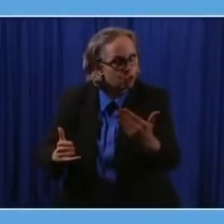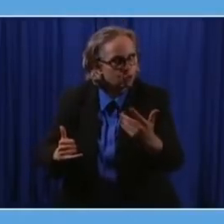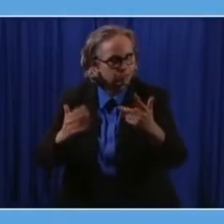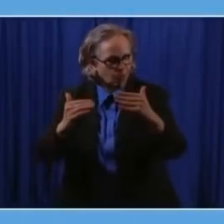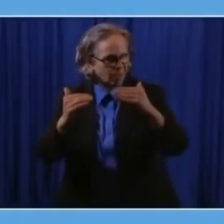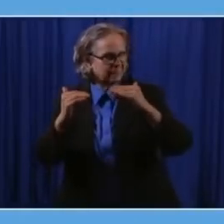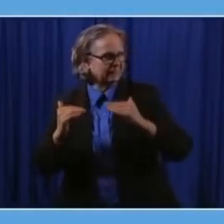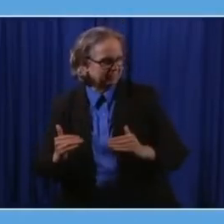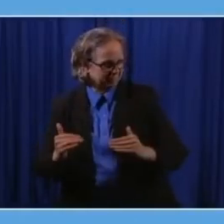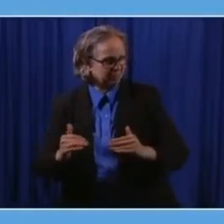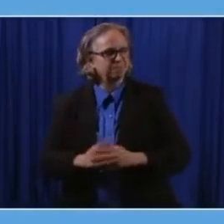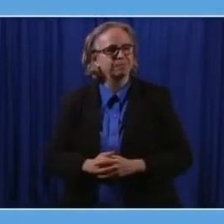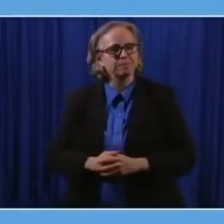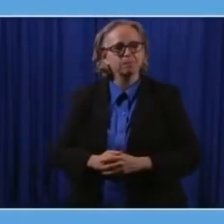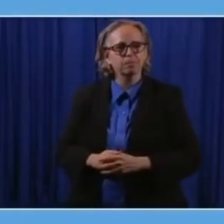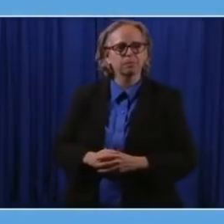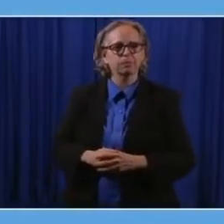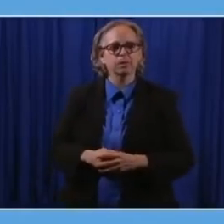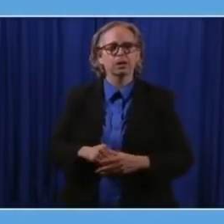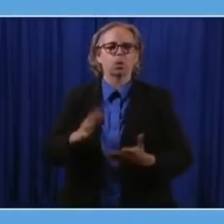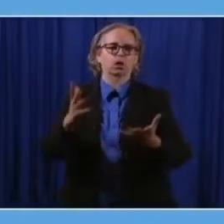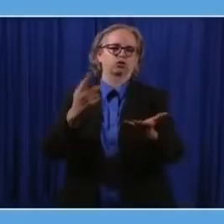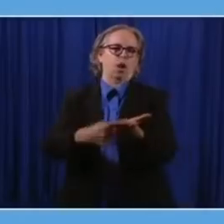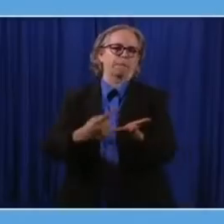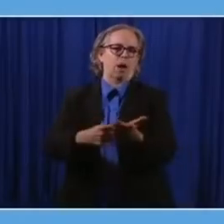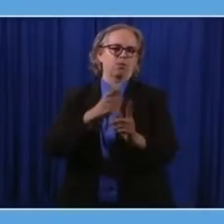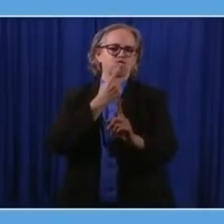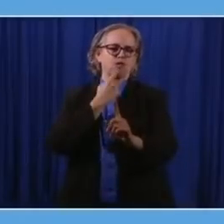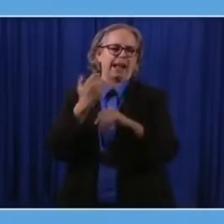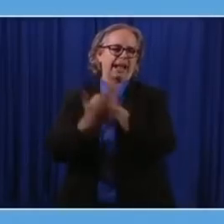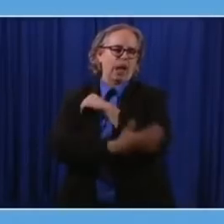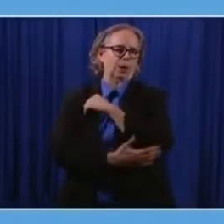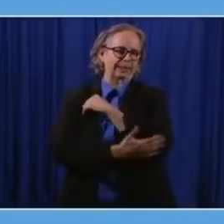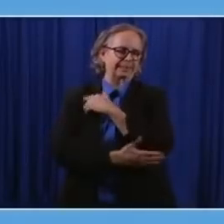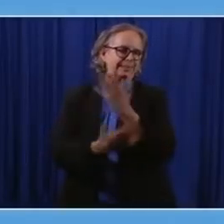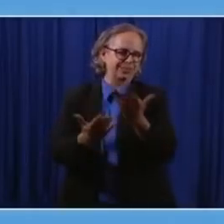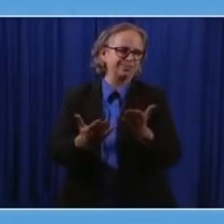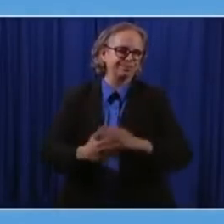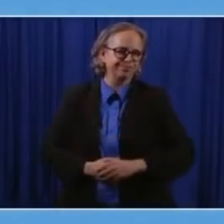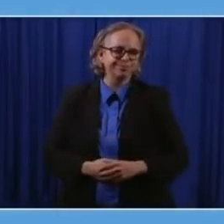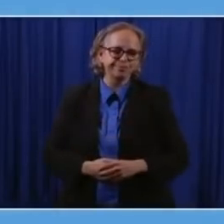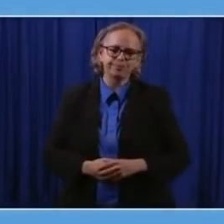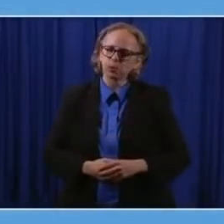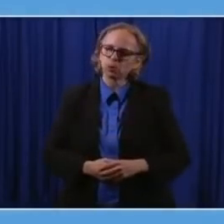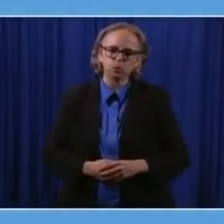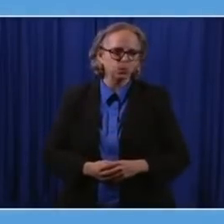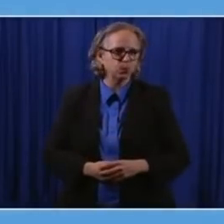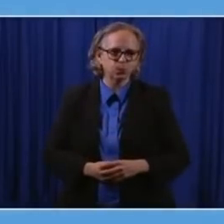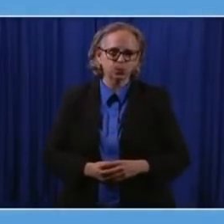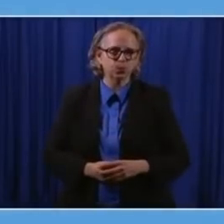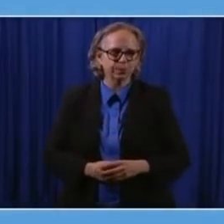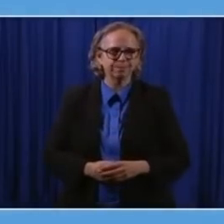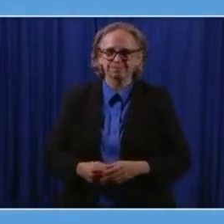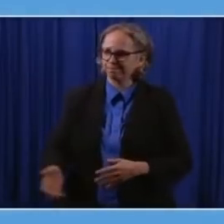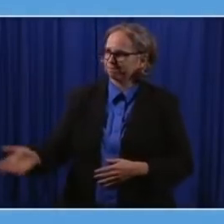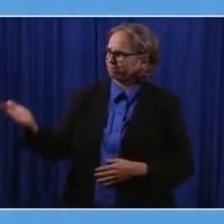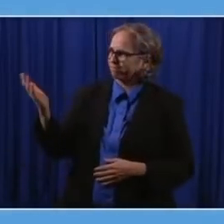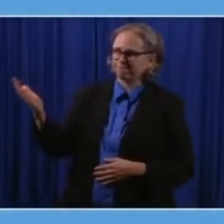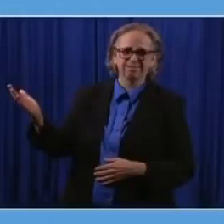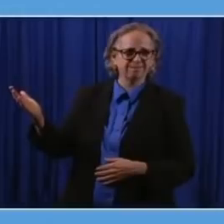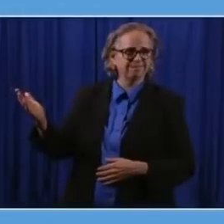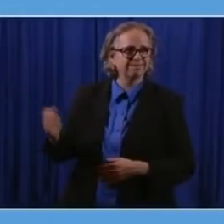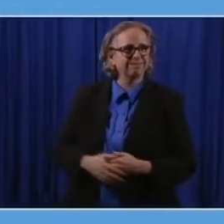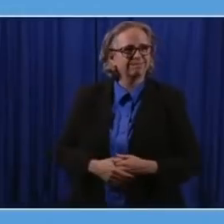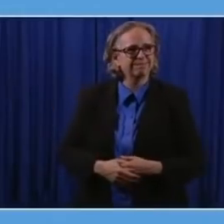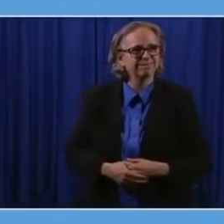look at the red counties quickly. And these are in the order in which